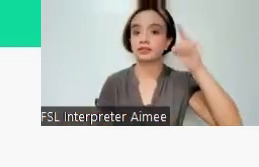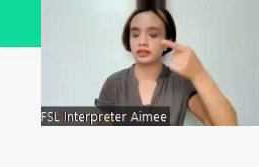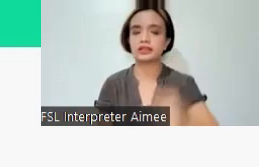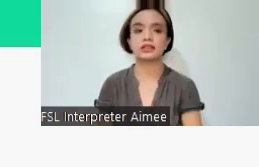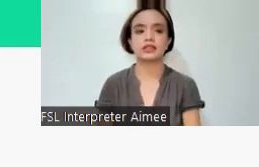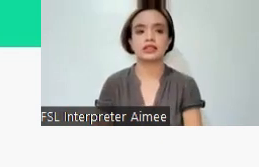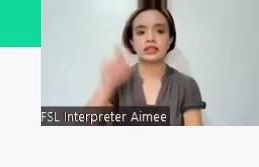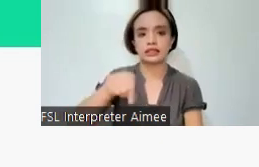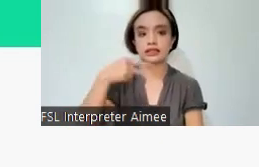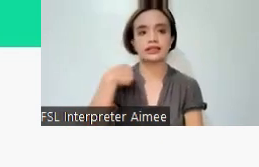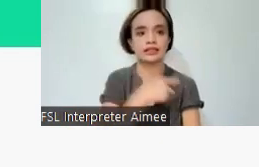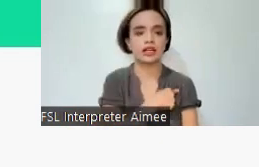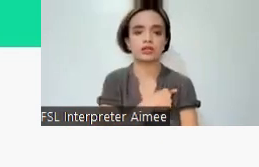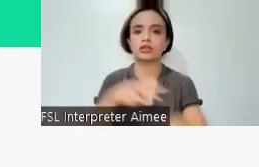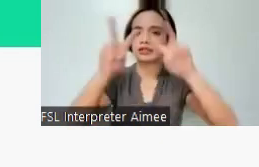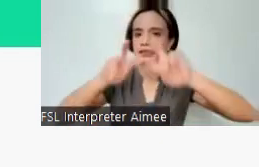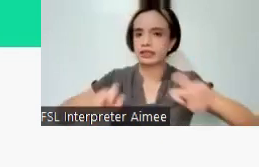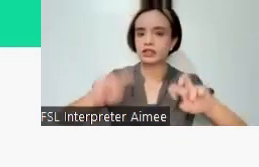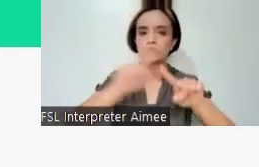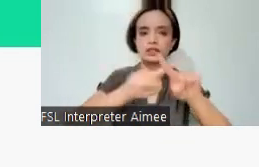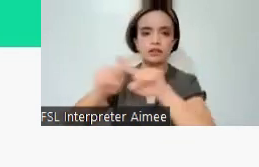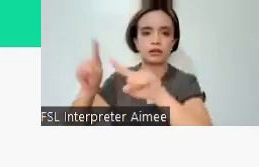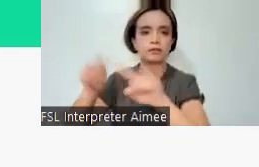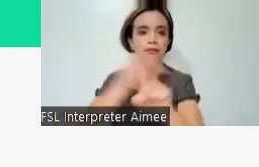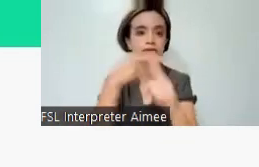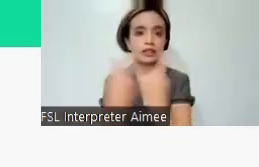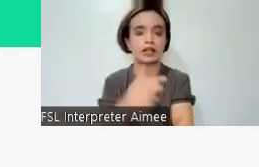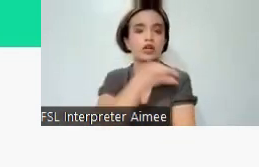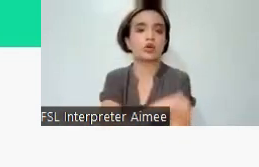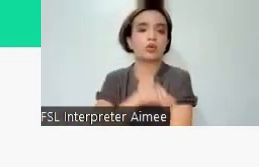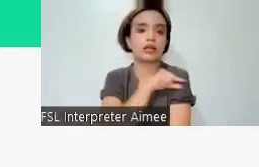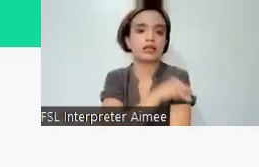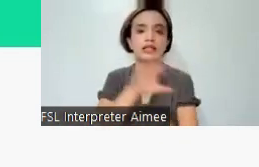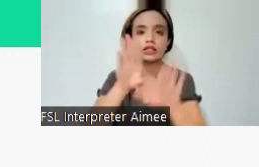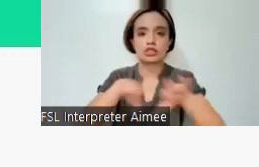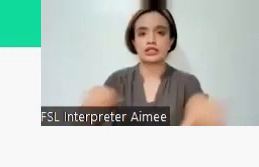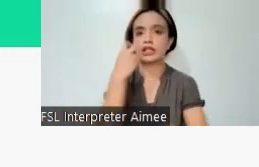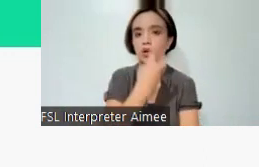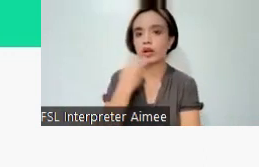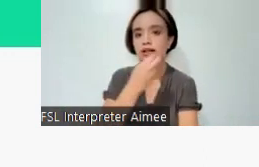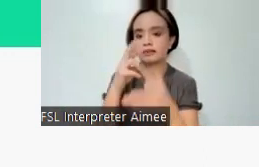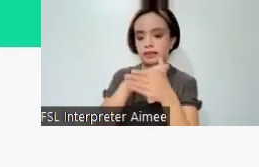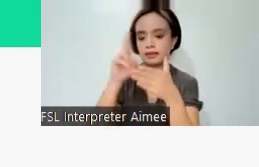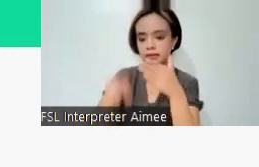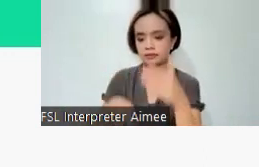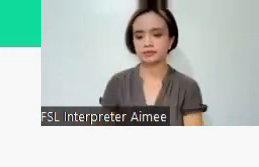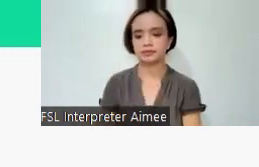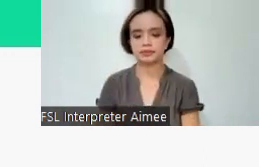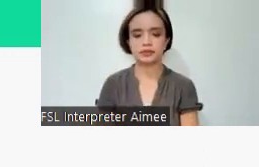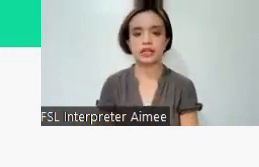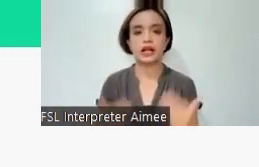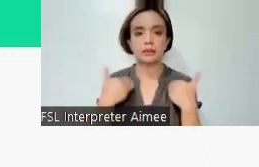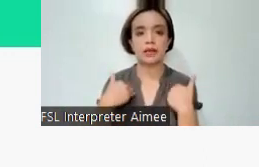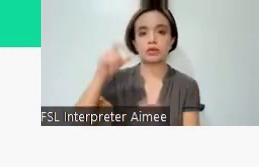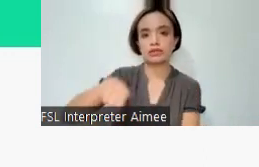there's a need for us to study the different aspects of the quality of children's oral output. There's also a